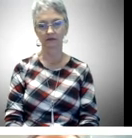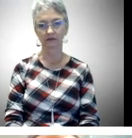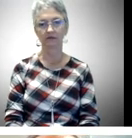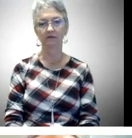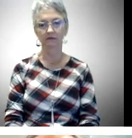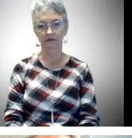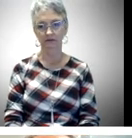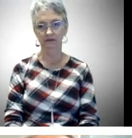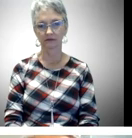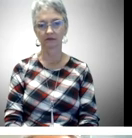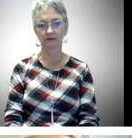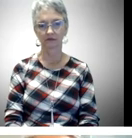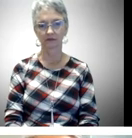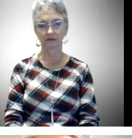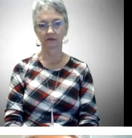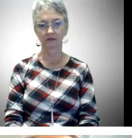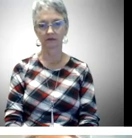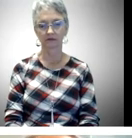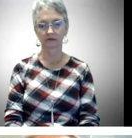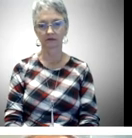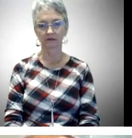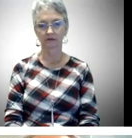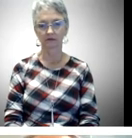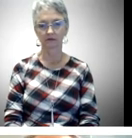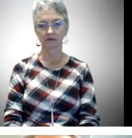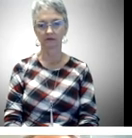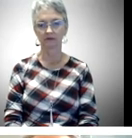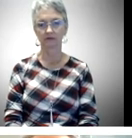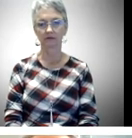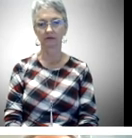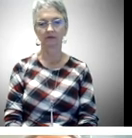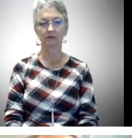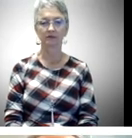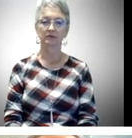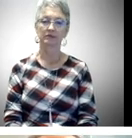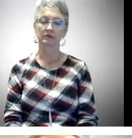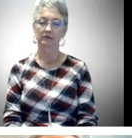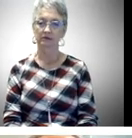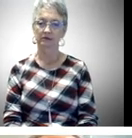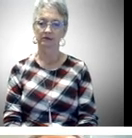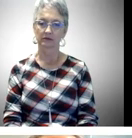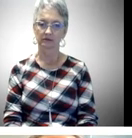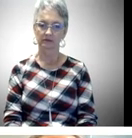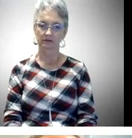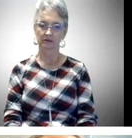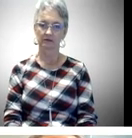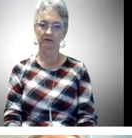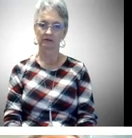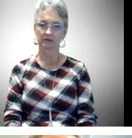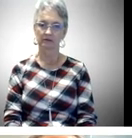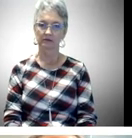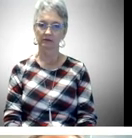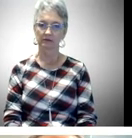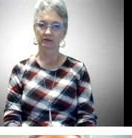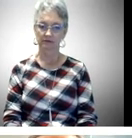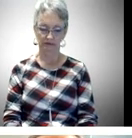information. The other thing is that if a person has a supported decision-making agreement, it doesn't prevent the person from getting